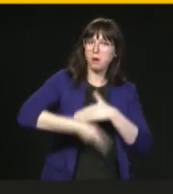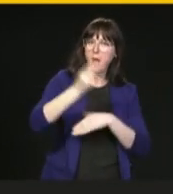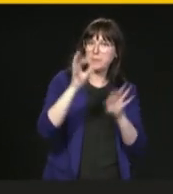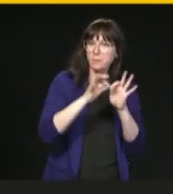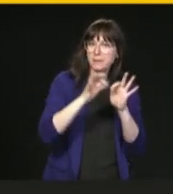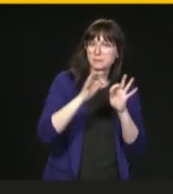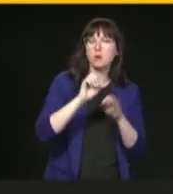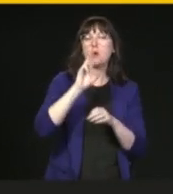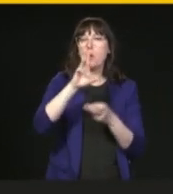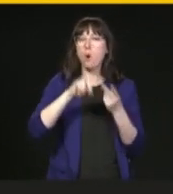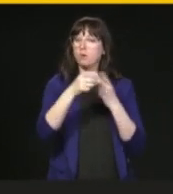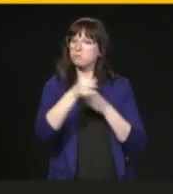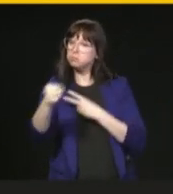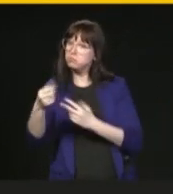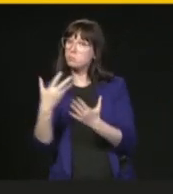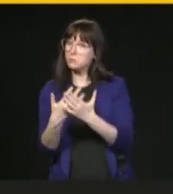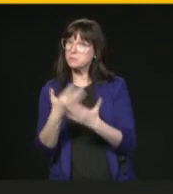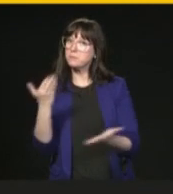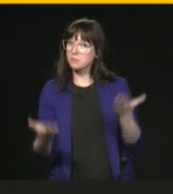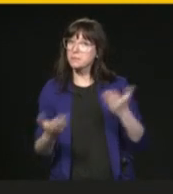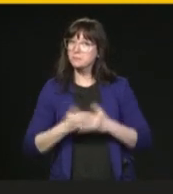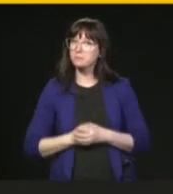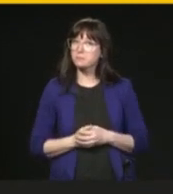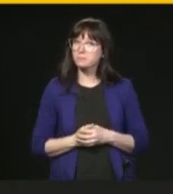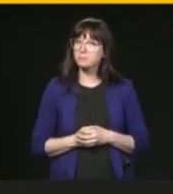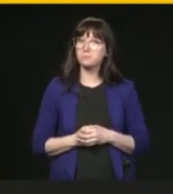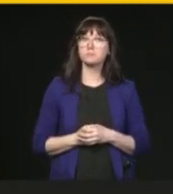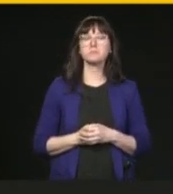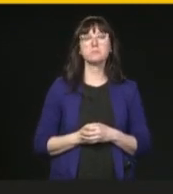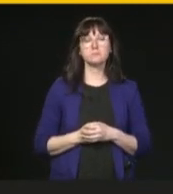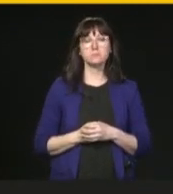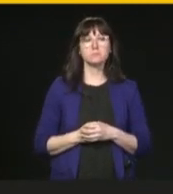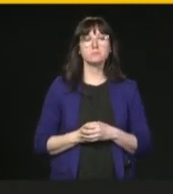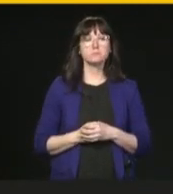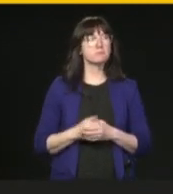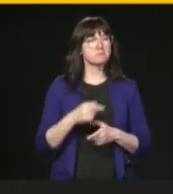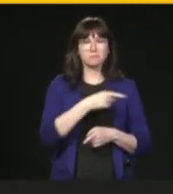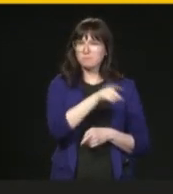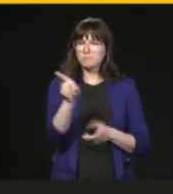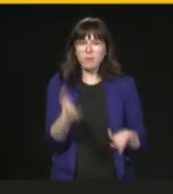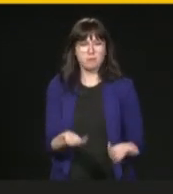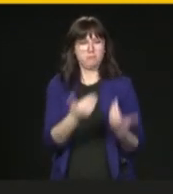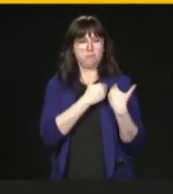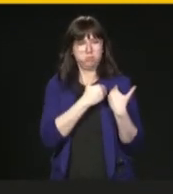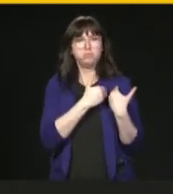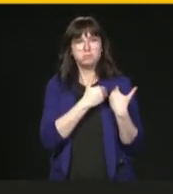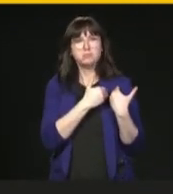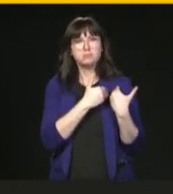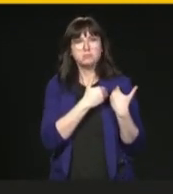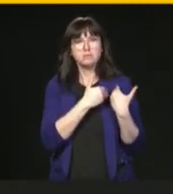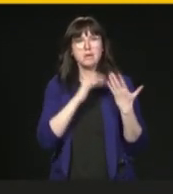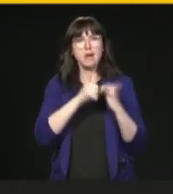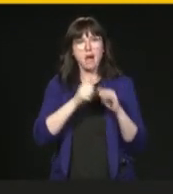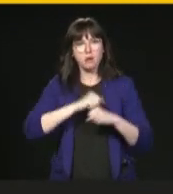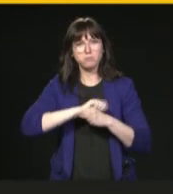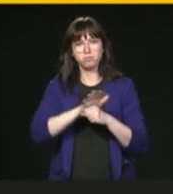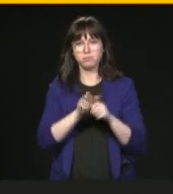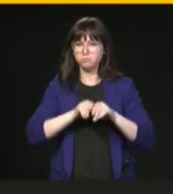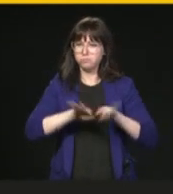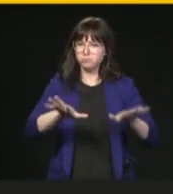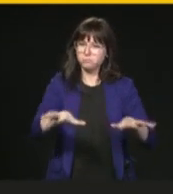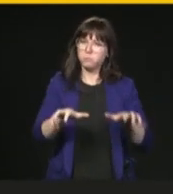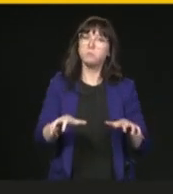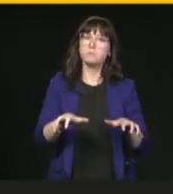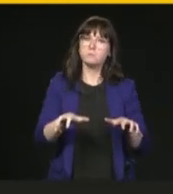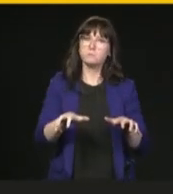penalty or even be sent to prison. We all have a role to play in order to stop the spread of the